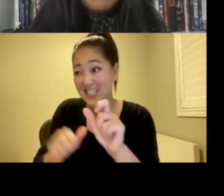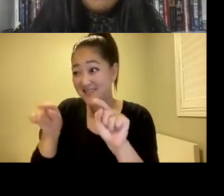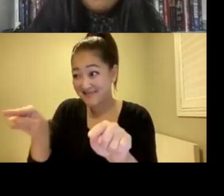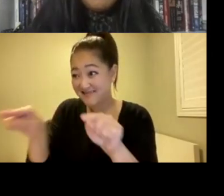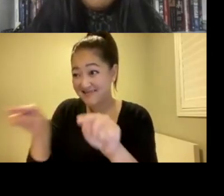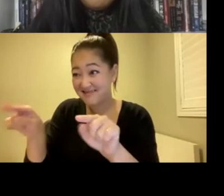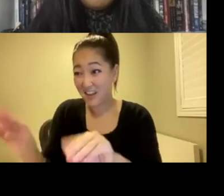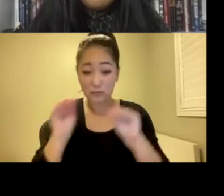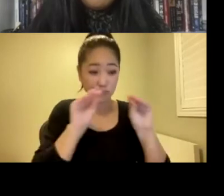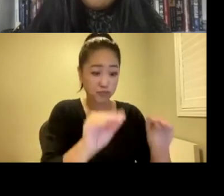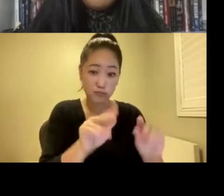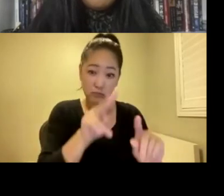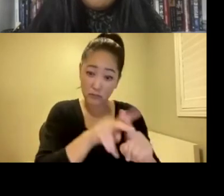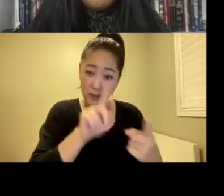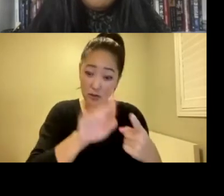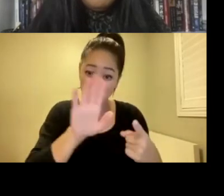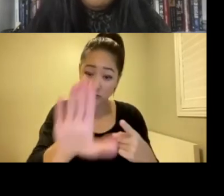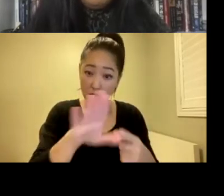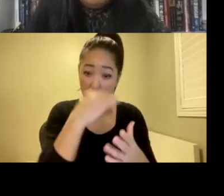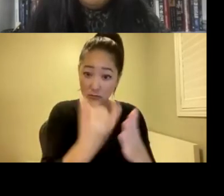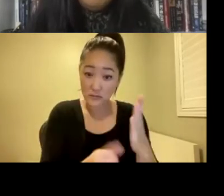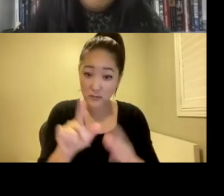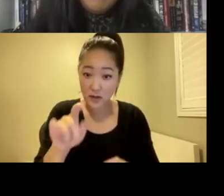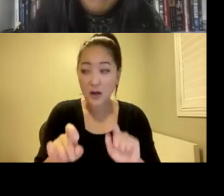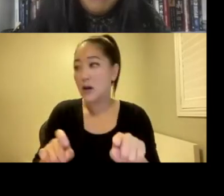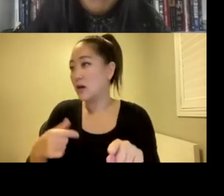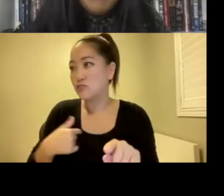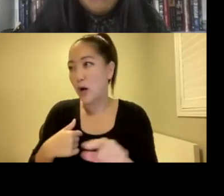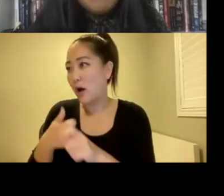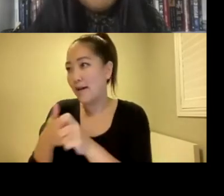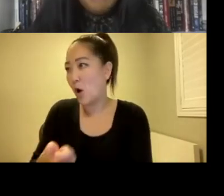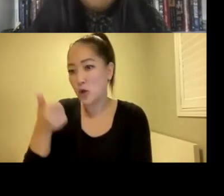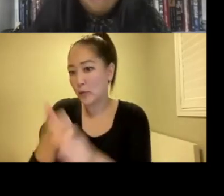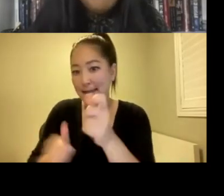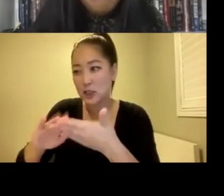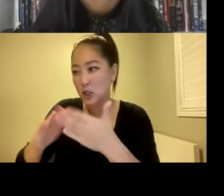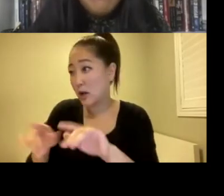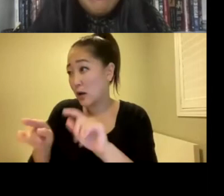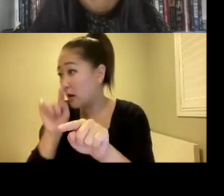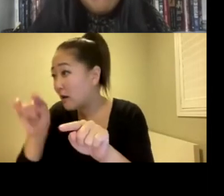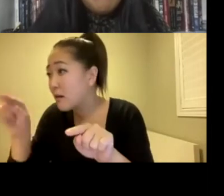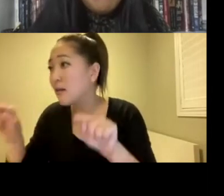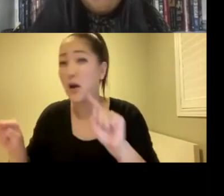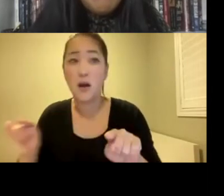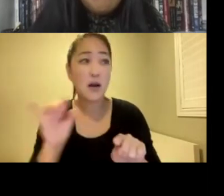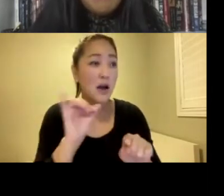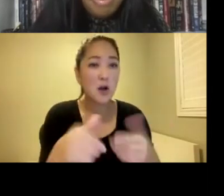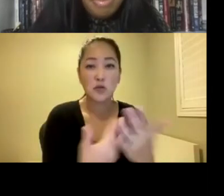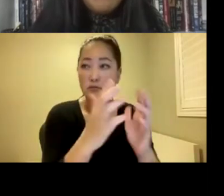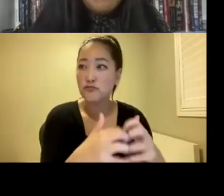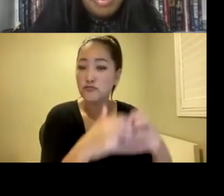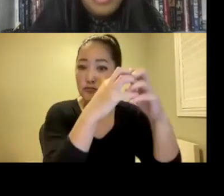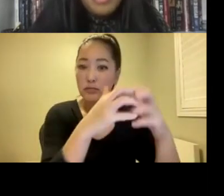I follow all the community center updates all across Toronto. Like, I'm like, this new community center is opening in Scarborough. There are lots opening, like there are a couple at